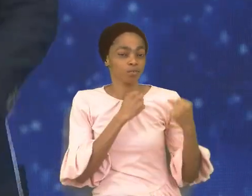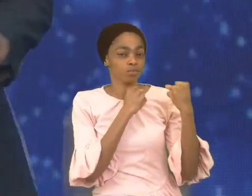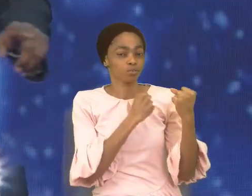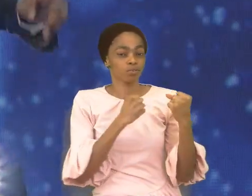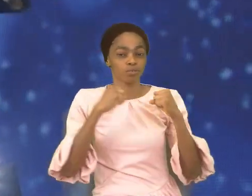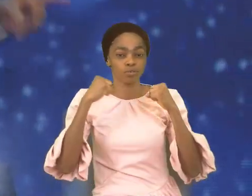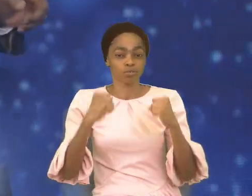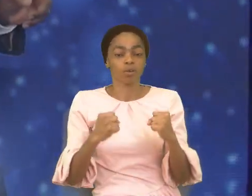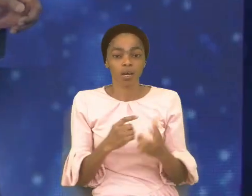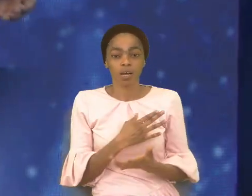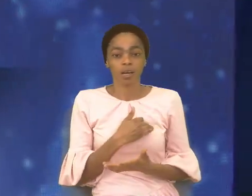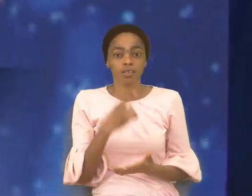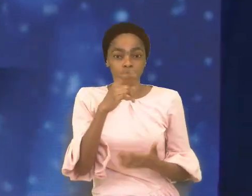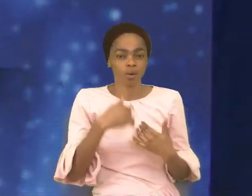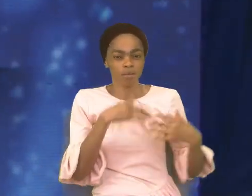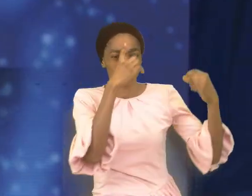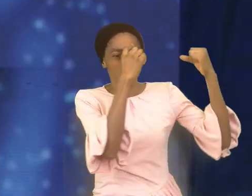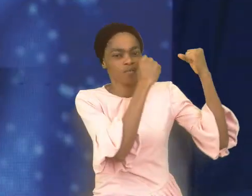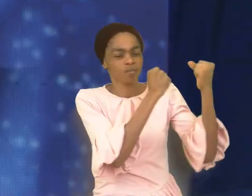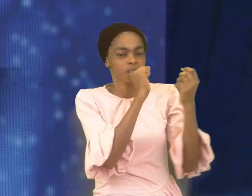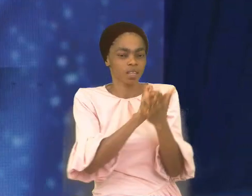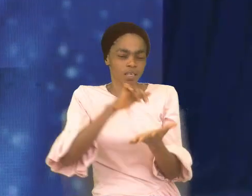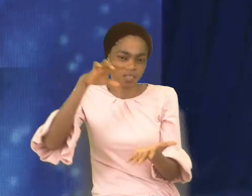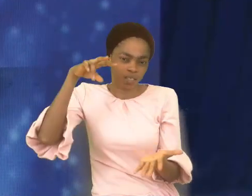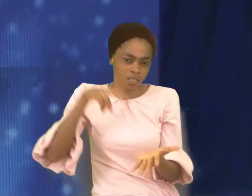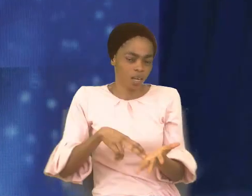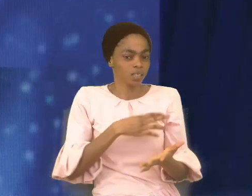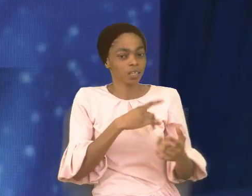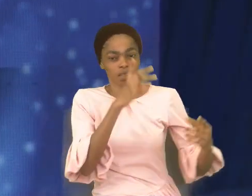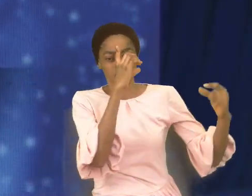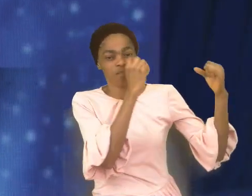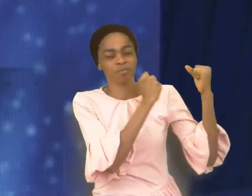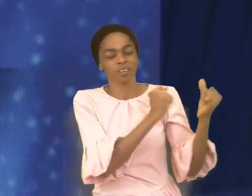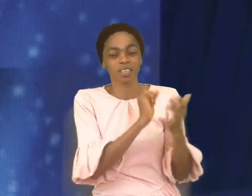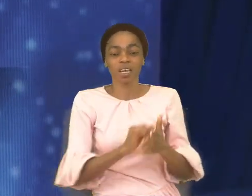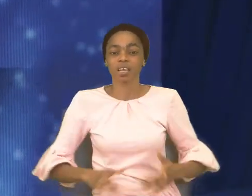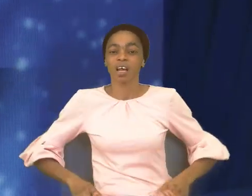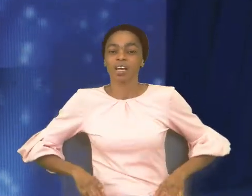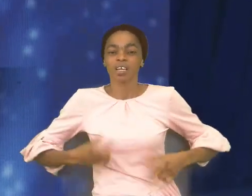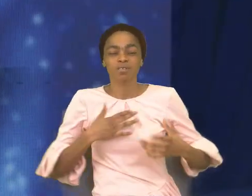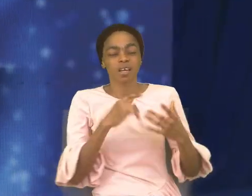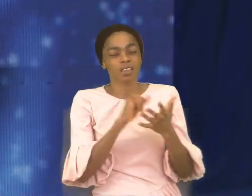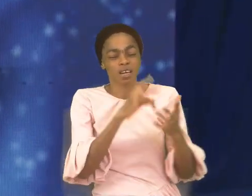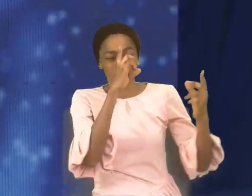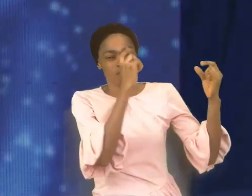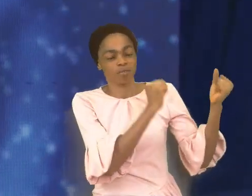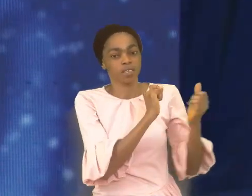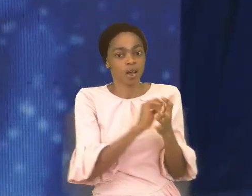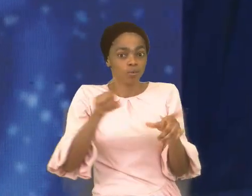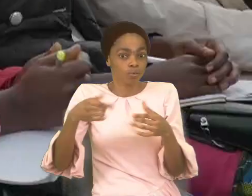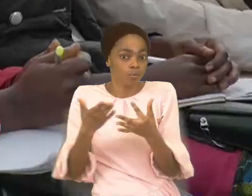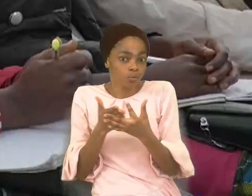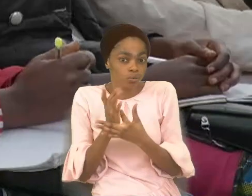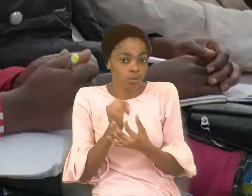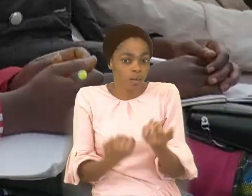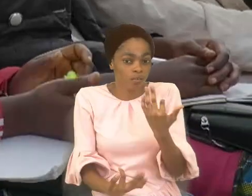the faith that lives, and the faith that goes through the fire, and the fire will not burn you in Jesus'